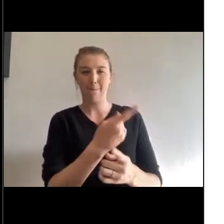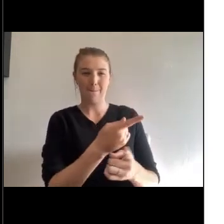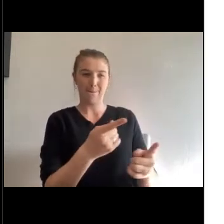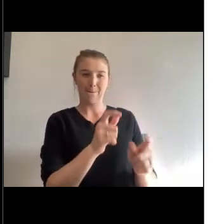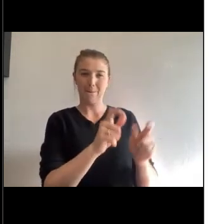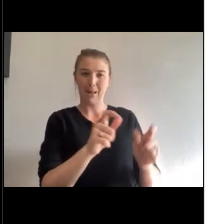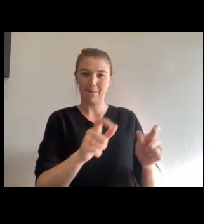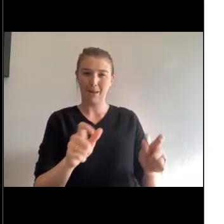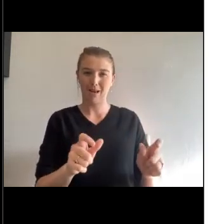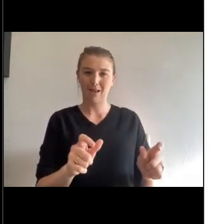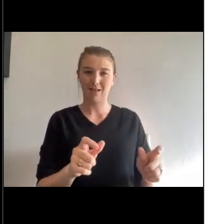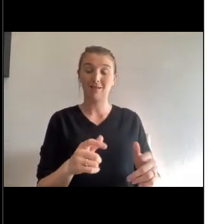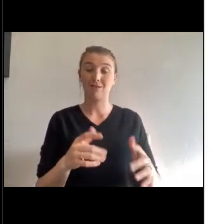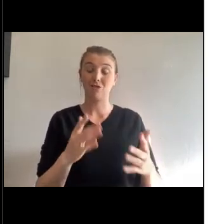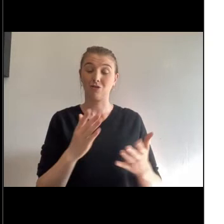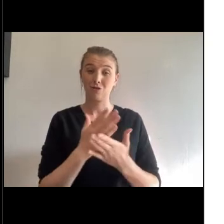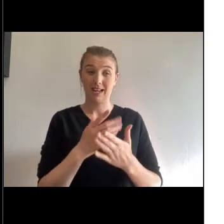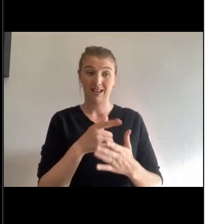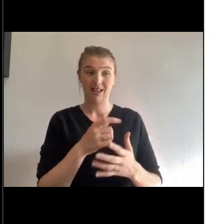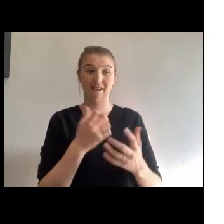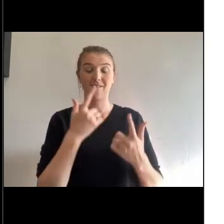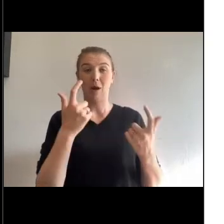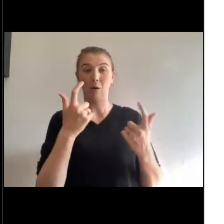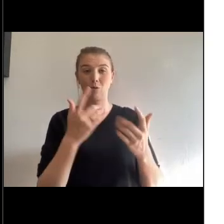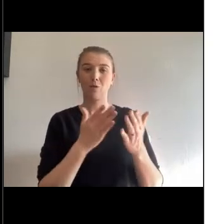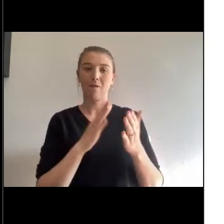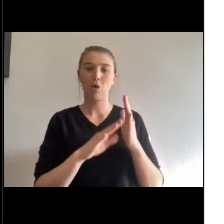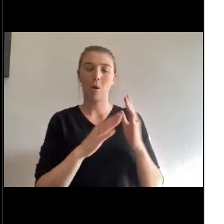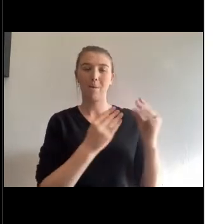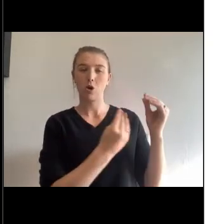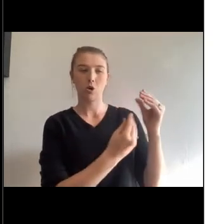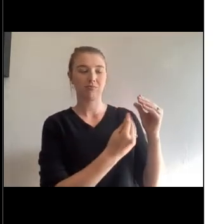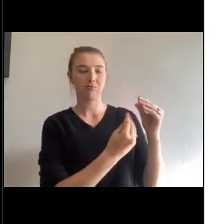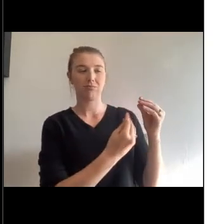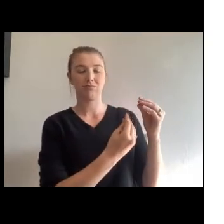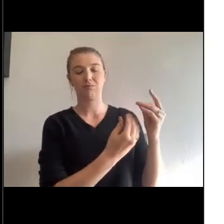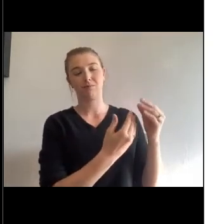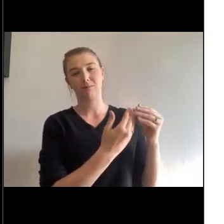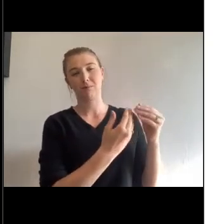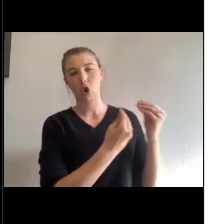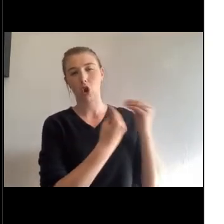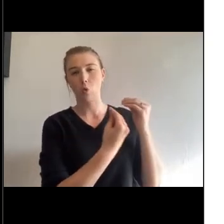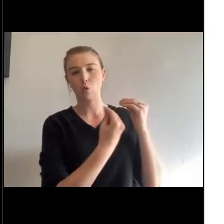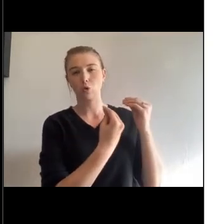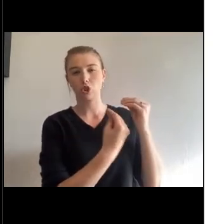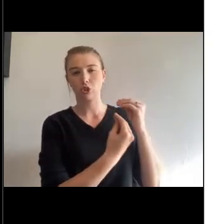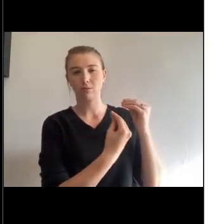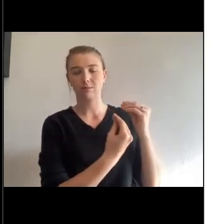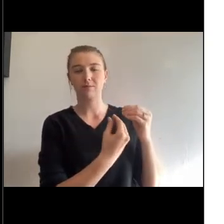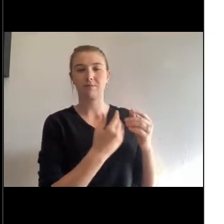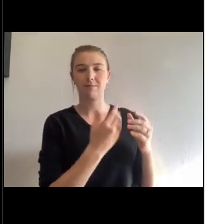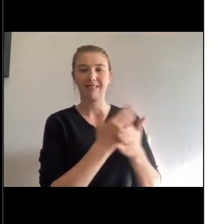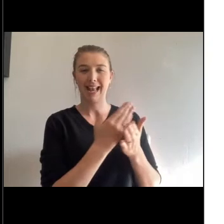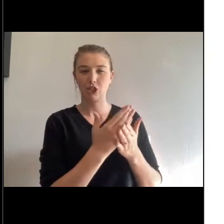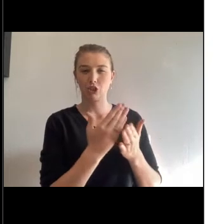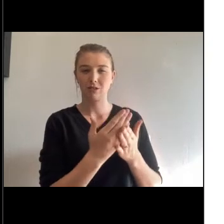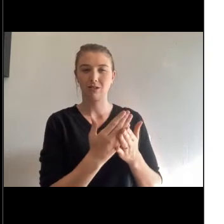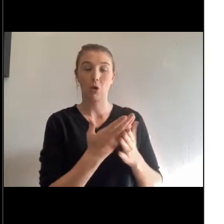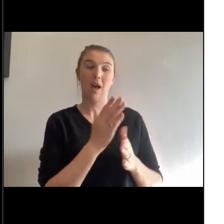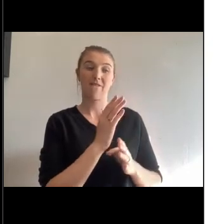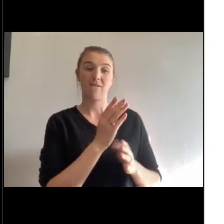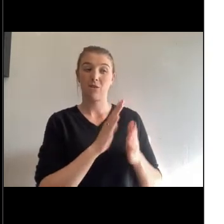through coaching sessions. So I had a coach within GSK, which was outside my own home department.